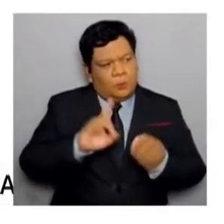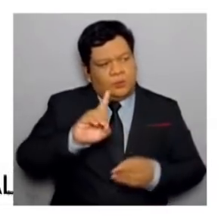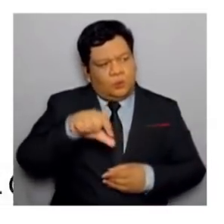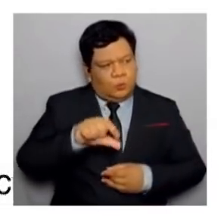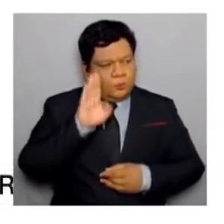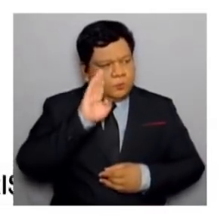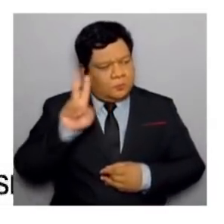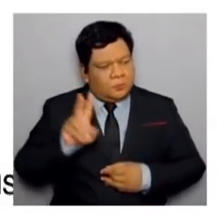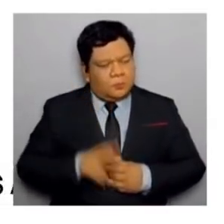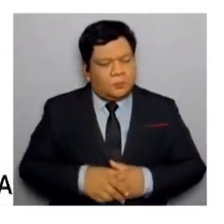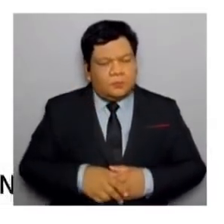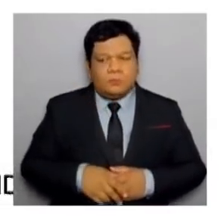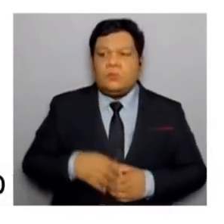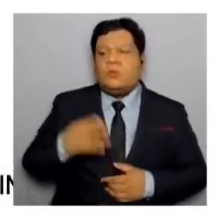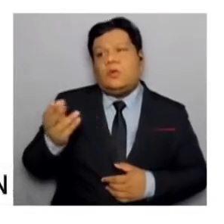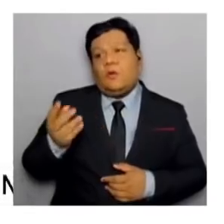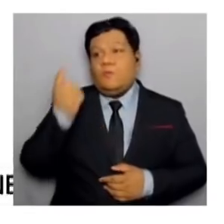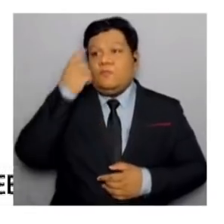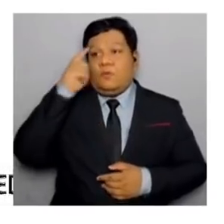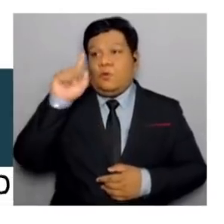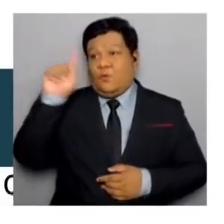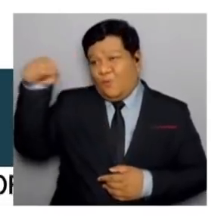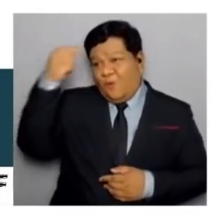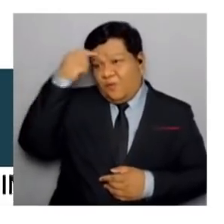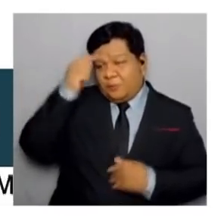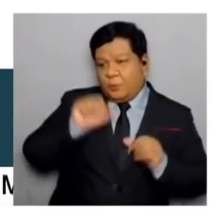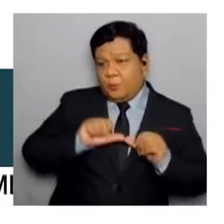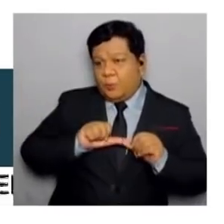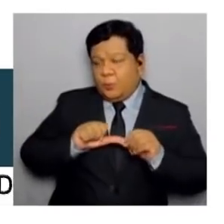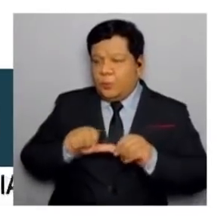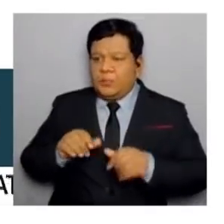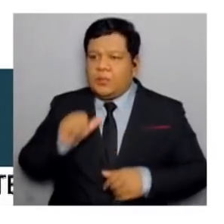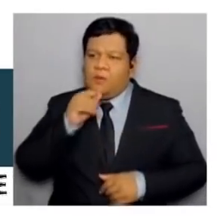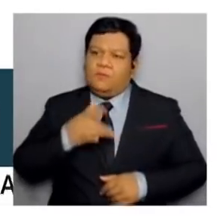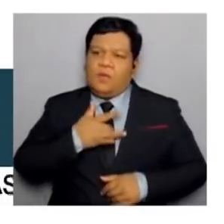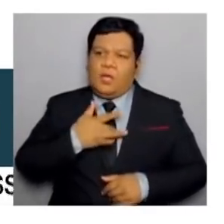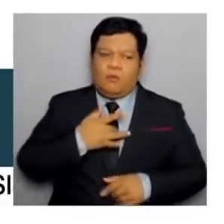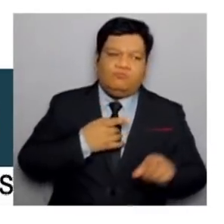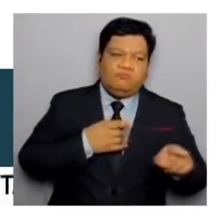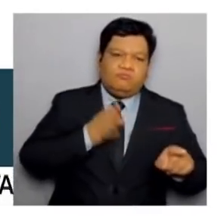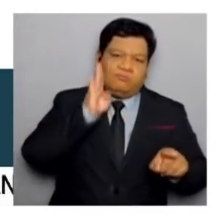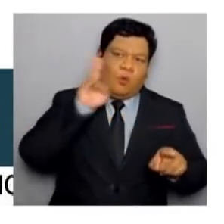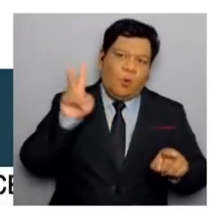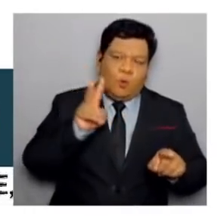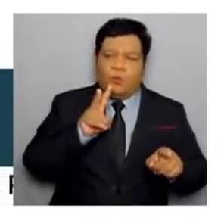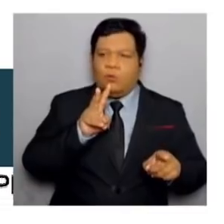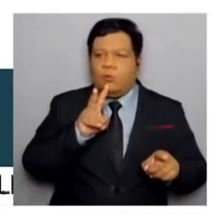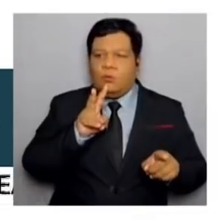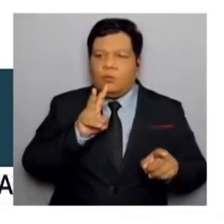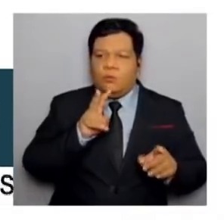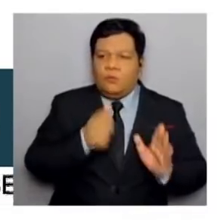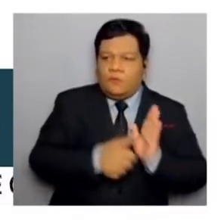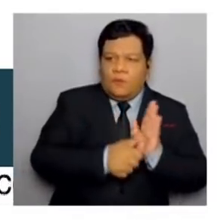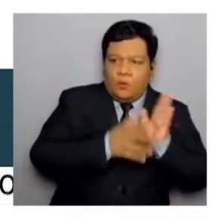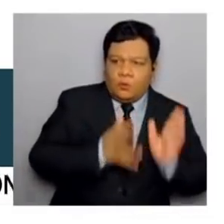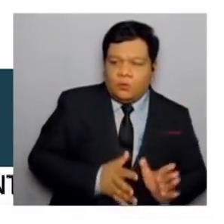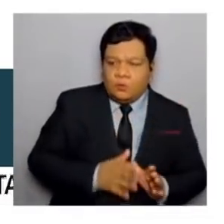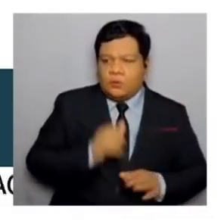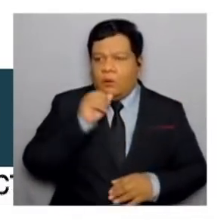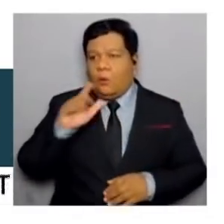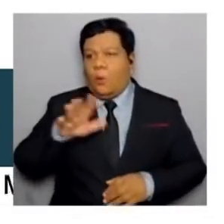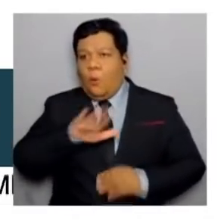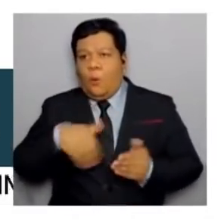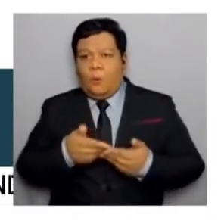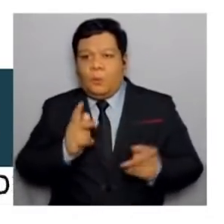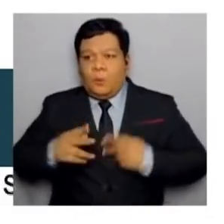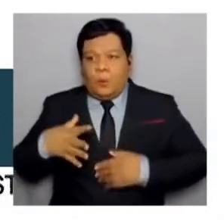course, for the sake of stability, no, yung parang hindi rin ma-disappoint yung voters si Bongbong Marcos, and at the same time, hindi din po nag-aantay yung buong bayan as regards